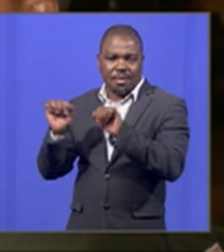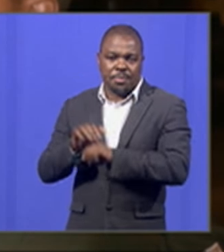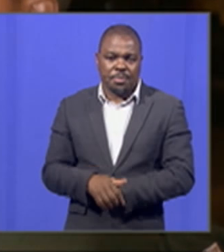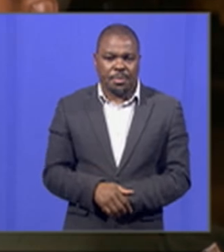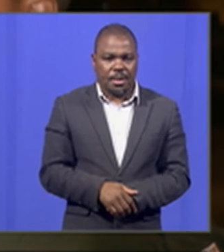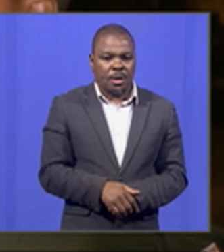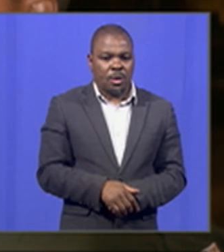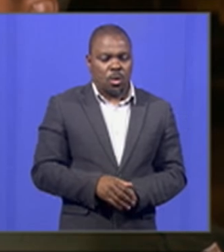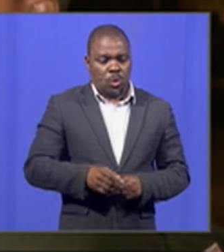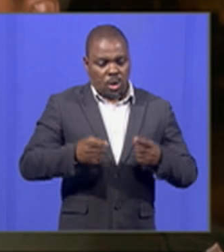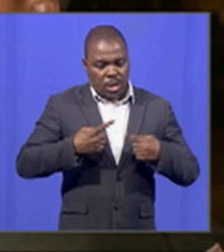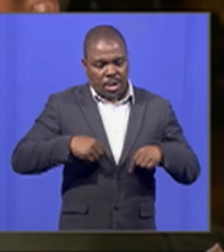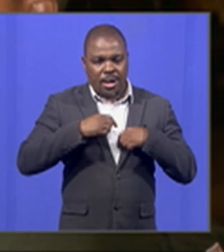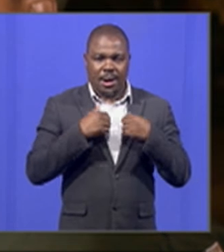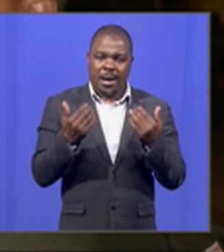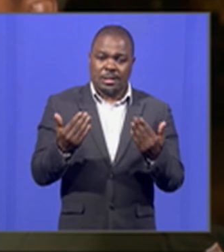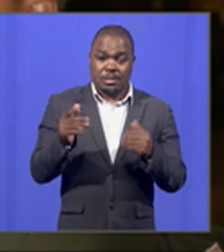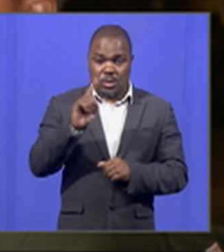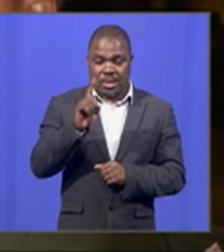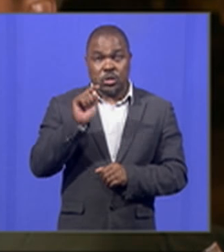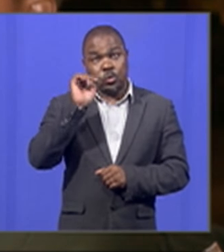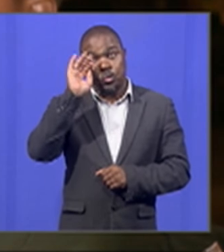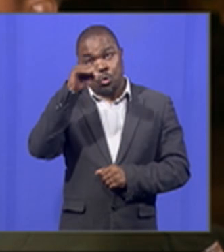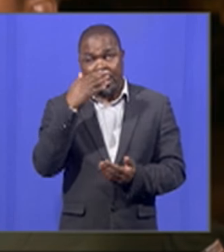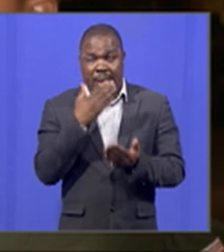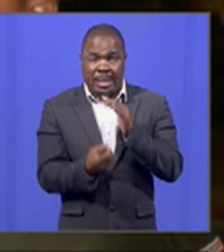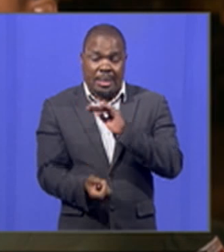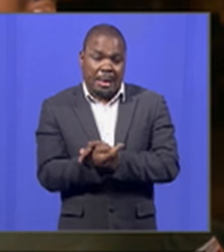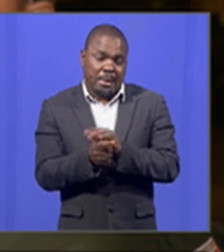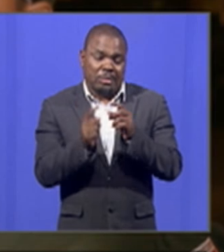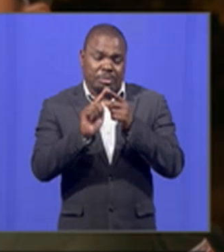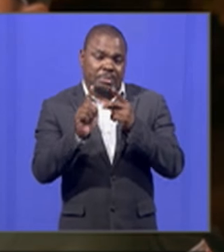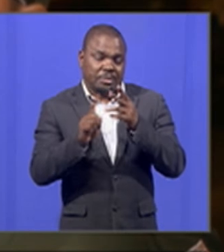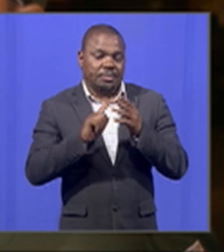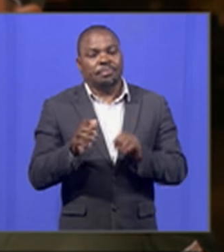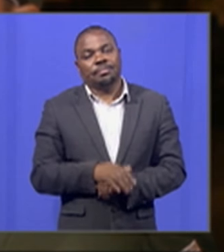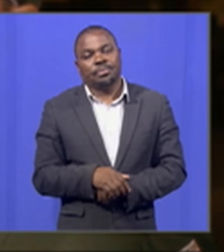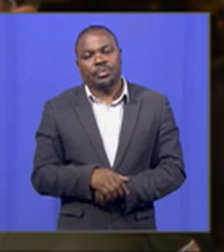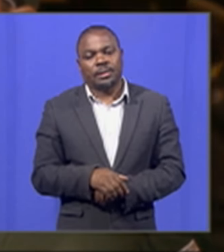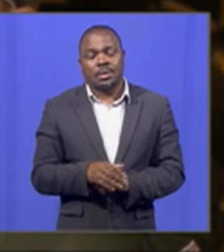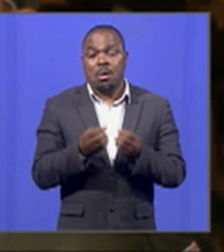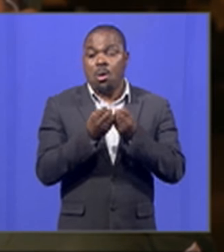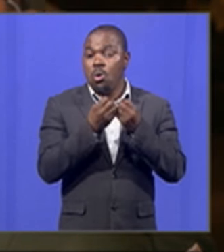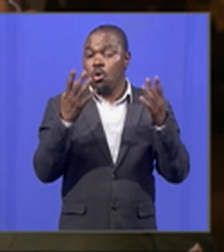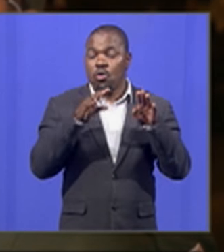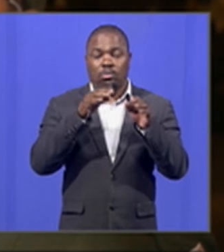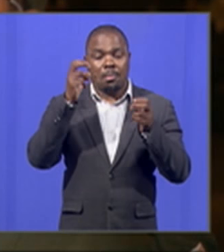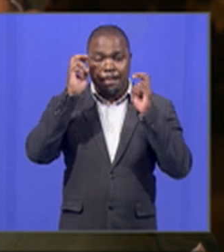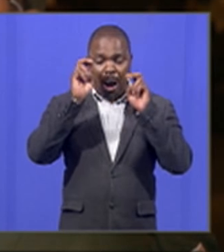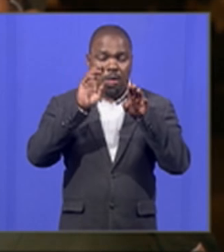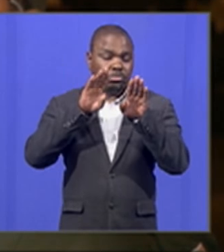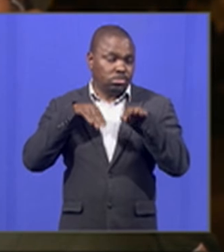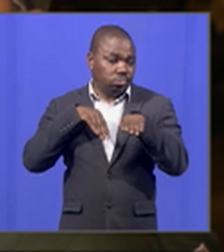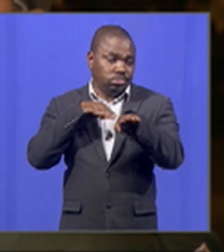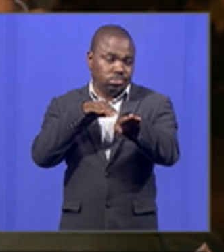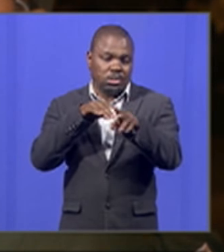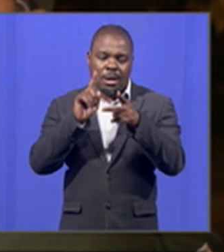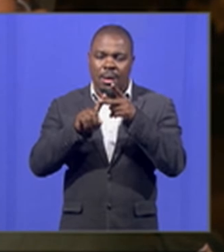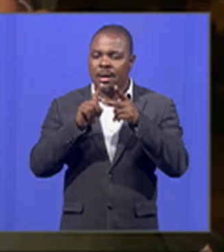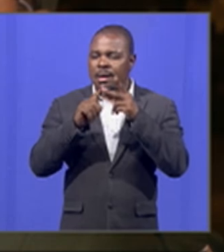in anticipation of things that may happen tomorrow, so there's a lot of buses and people that